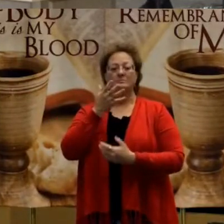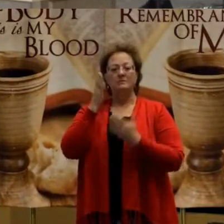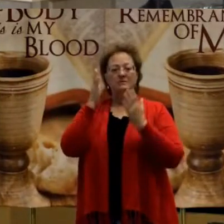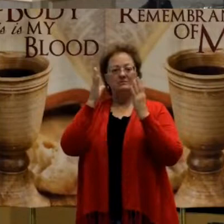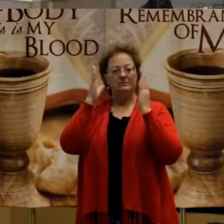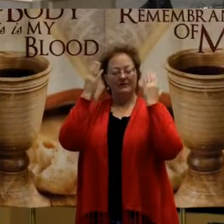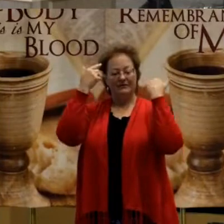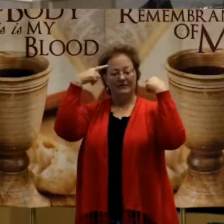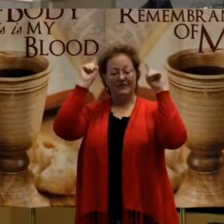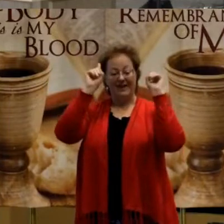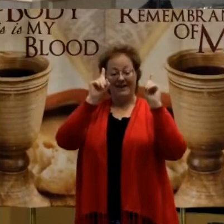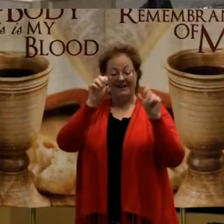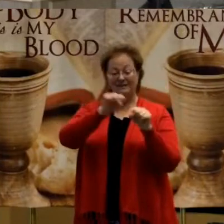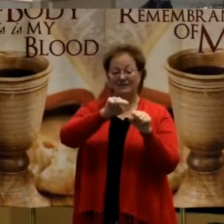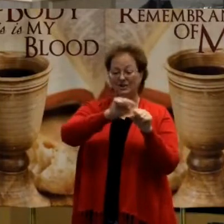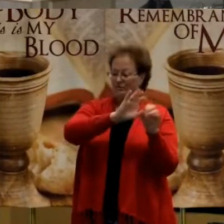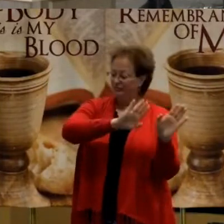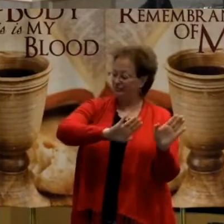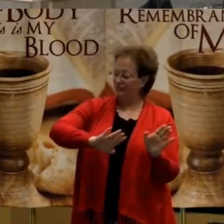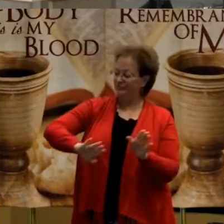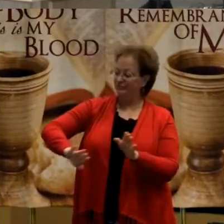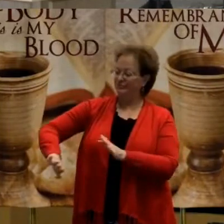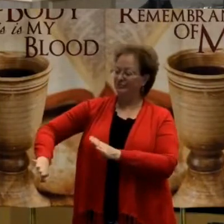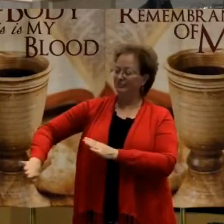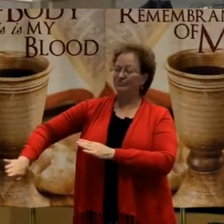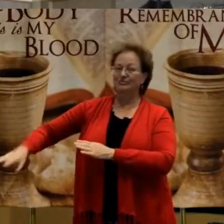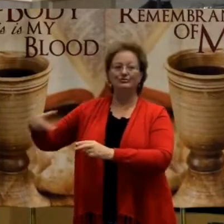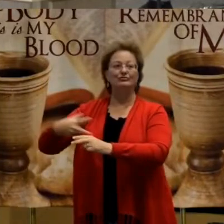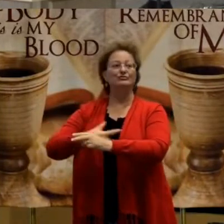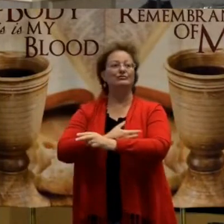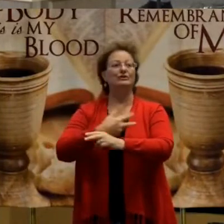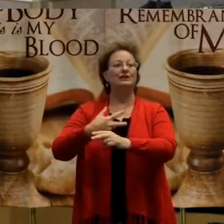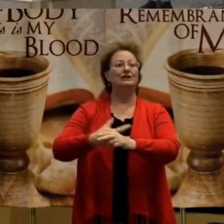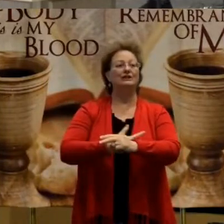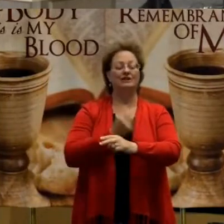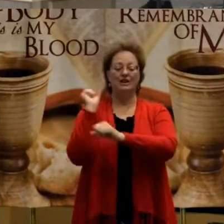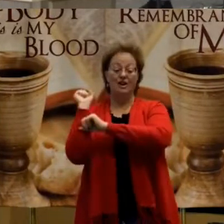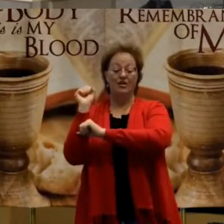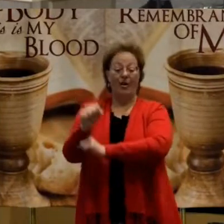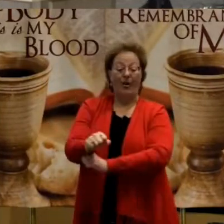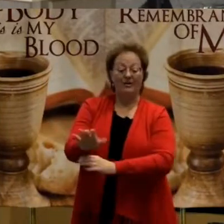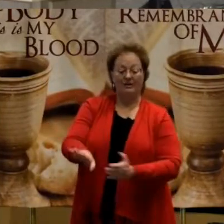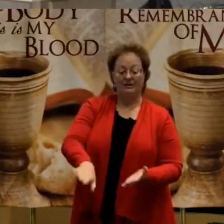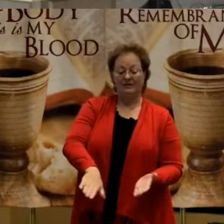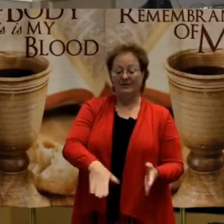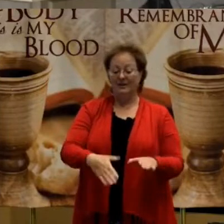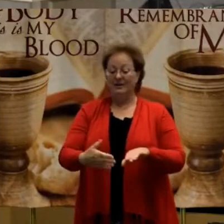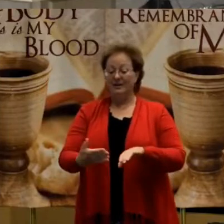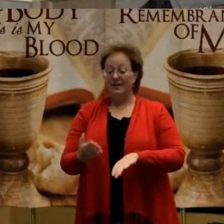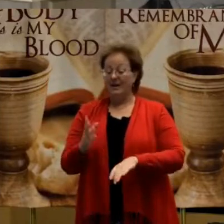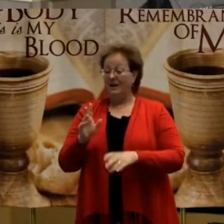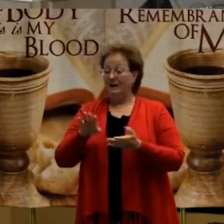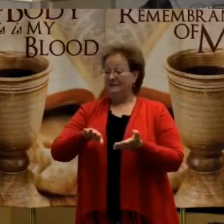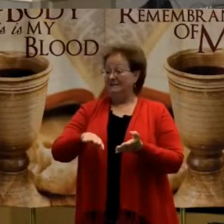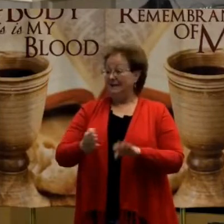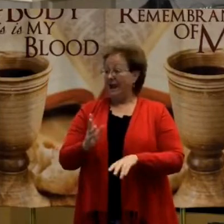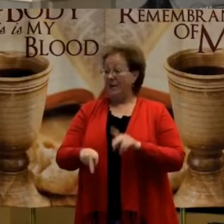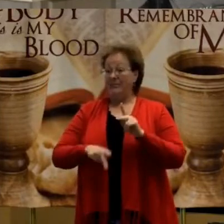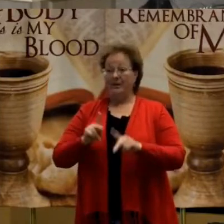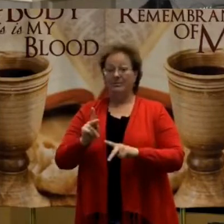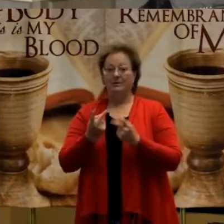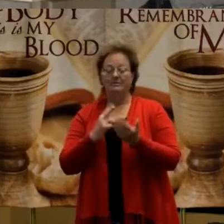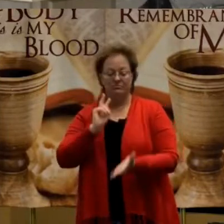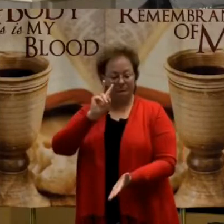for good, for the Lamb had conquered death. And the dead rose from their tombs, and